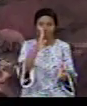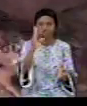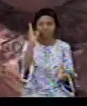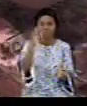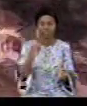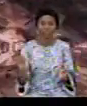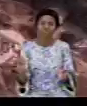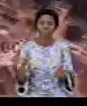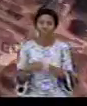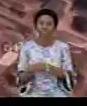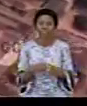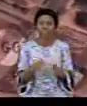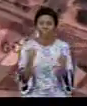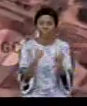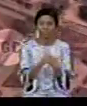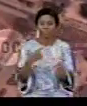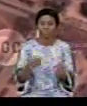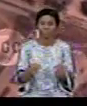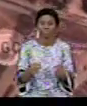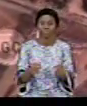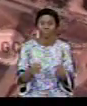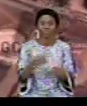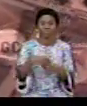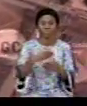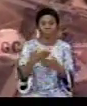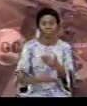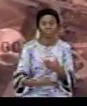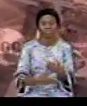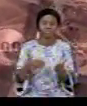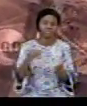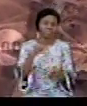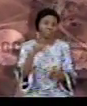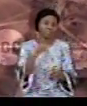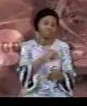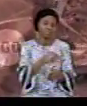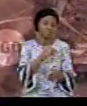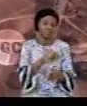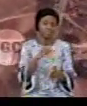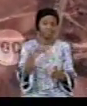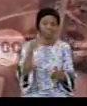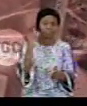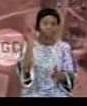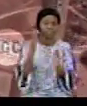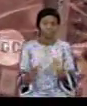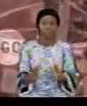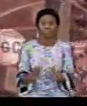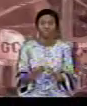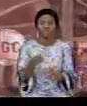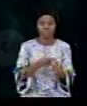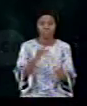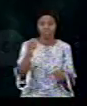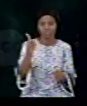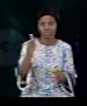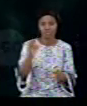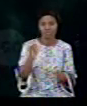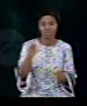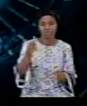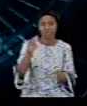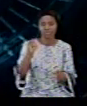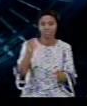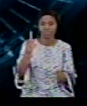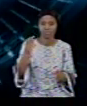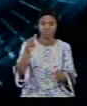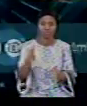This comes to you from Ikorodu, Lagos State, Southwest Nigeria, and will be broadcast to the world live